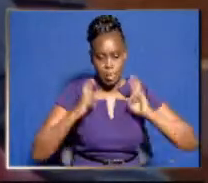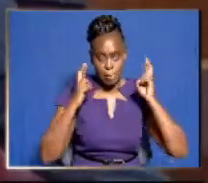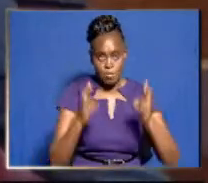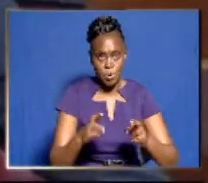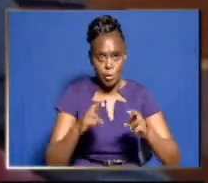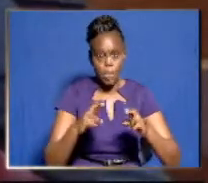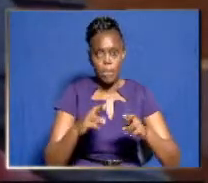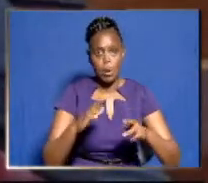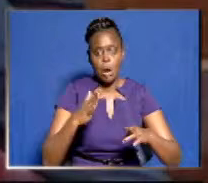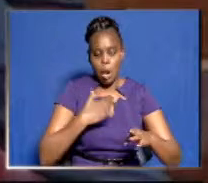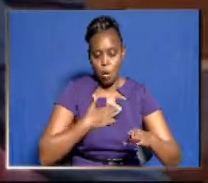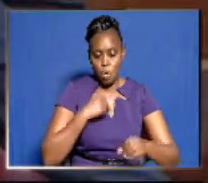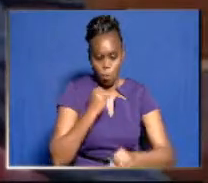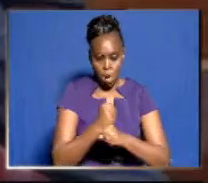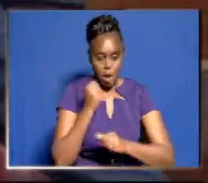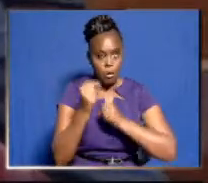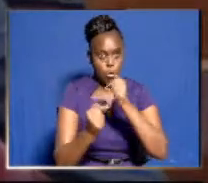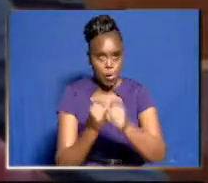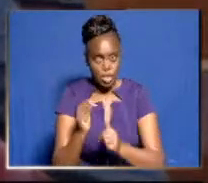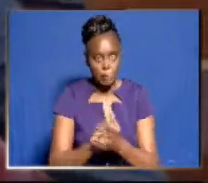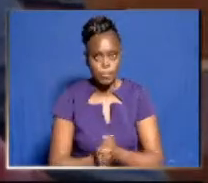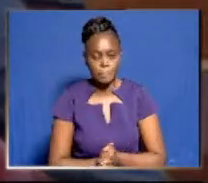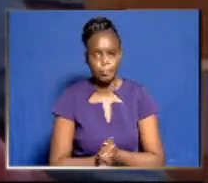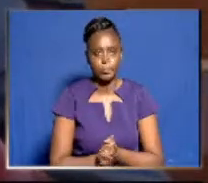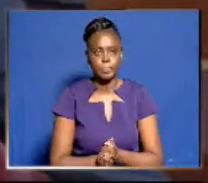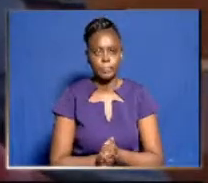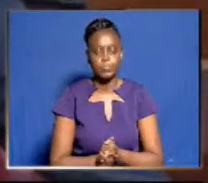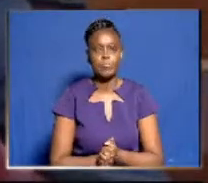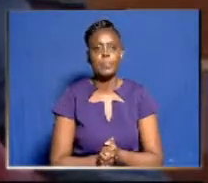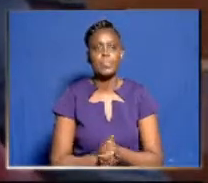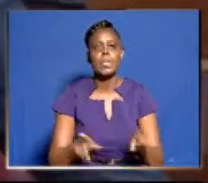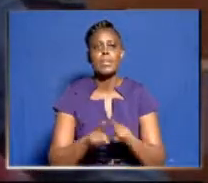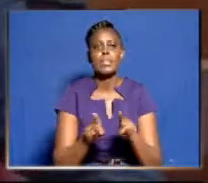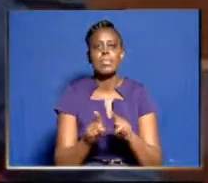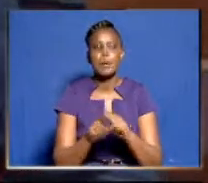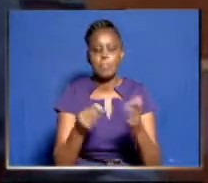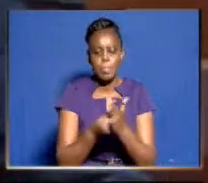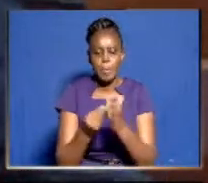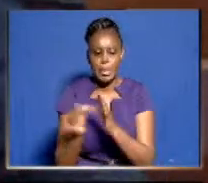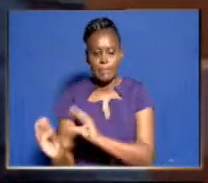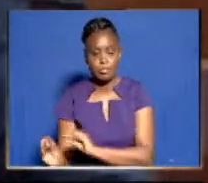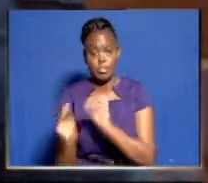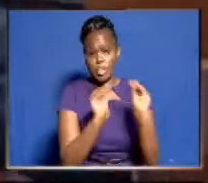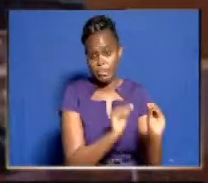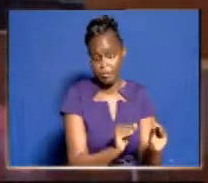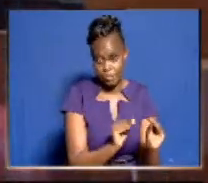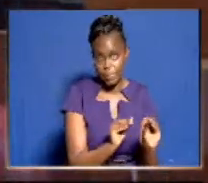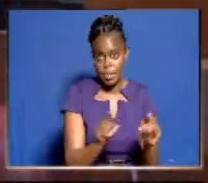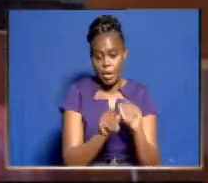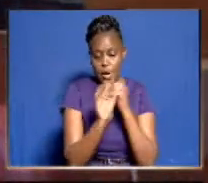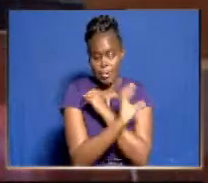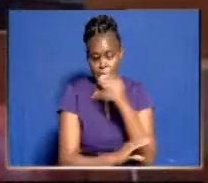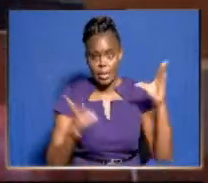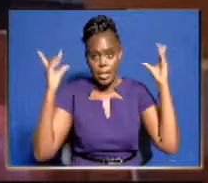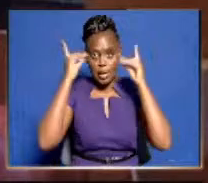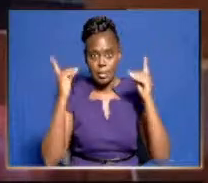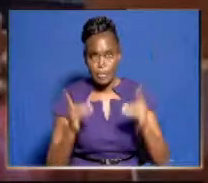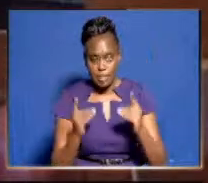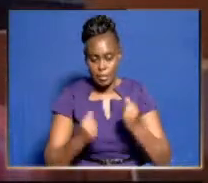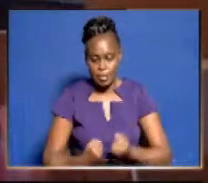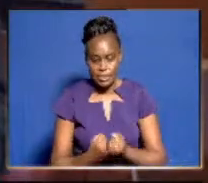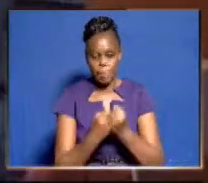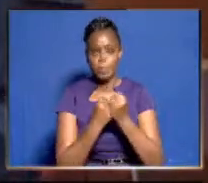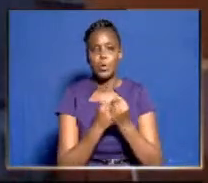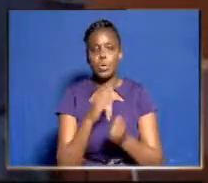to do our work. The other issue, Mr. Speaker, which is critical, is the issue of the cash transfer. Mr. Speaker, as a country, we have decided that we are going to support the